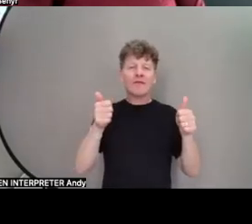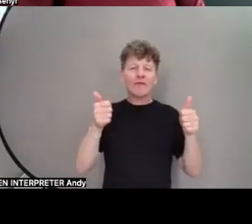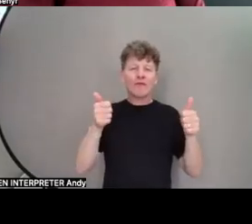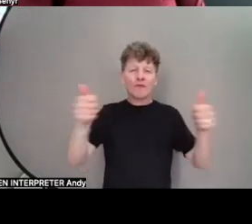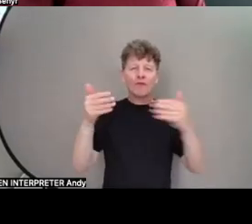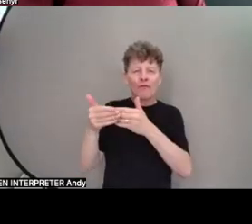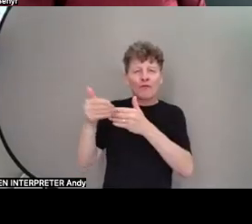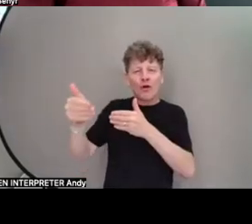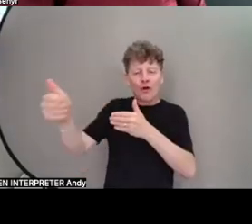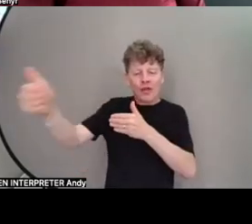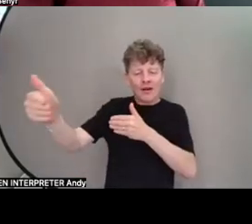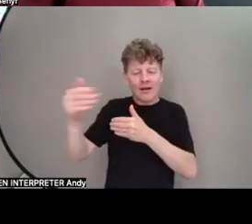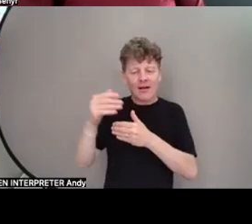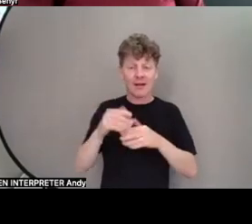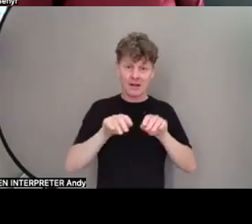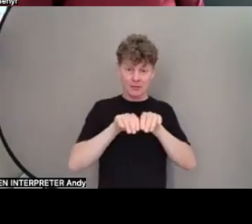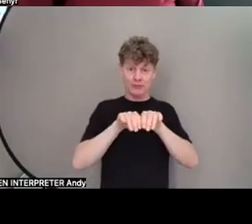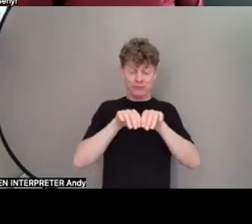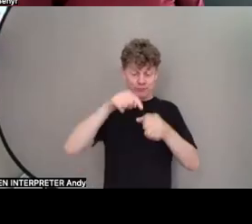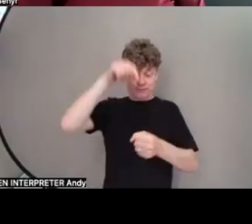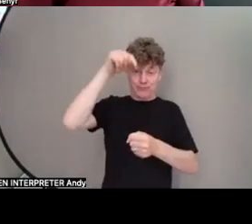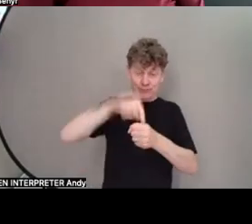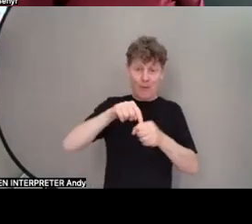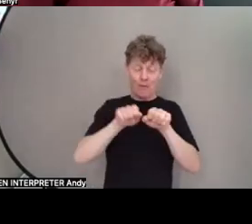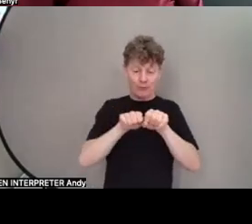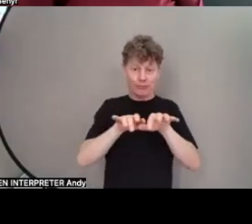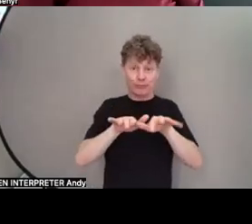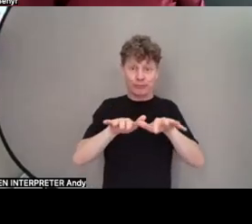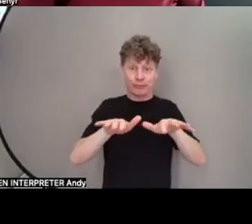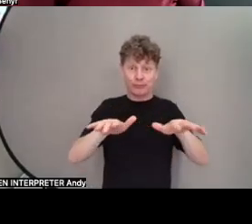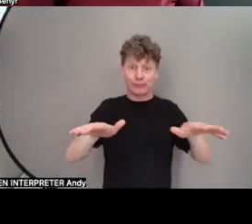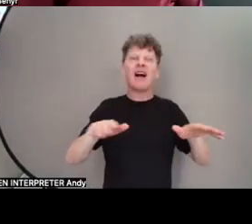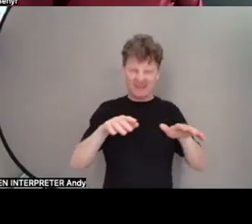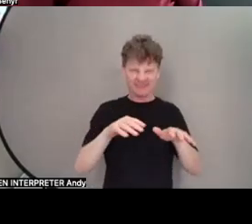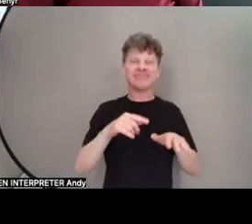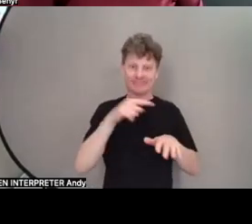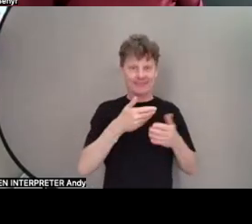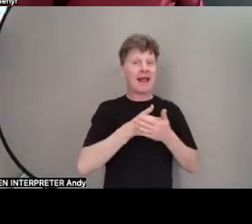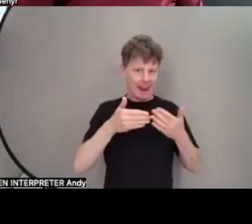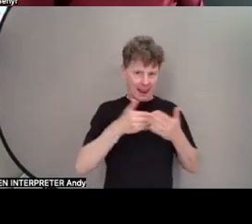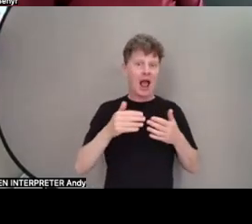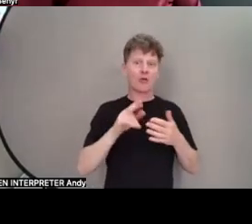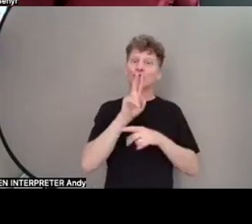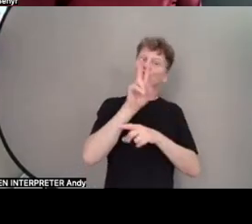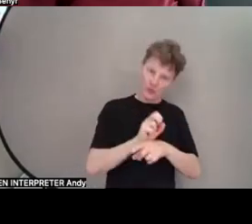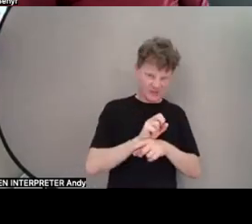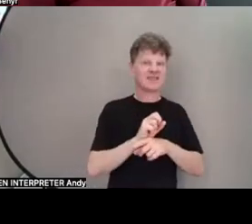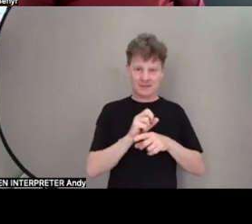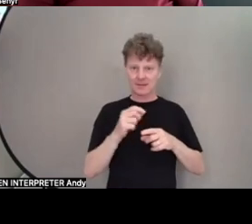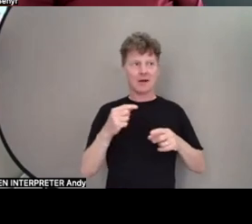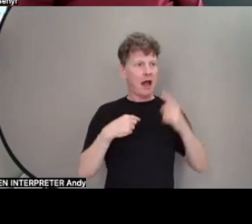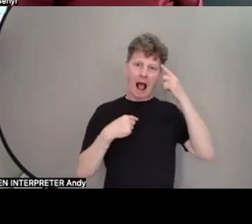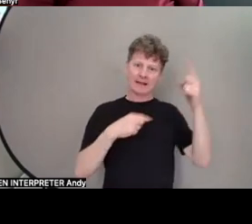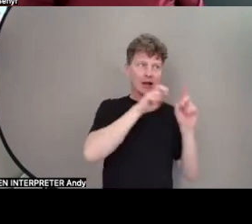And this spreading activation captures a lot of what we know about language use. So how we can jump from one idea